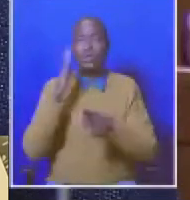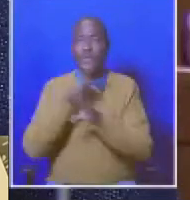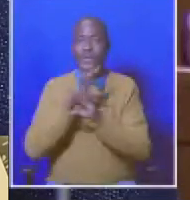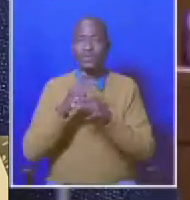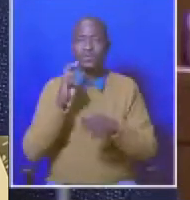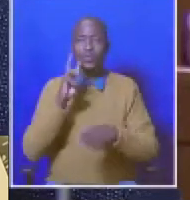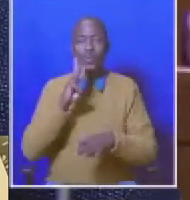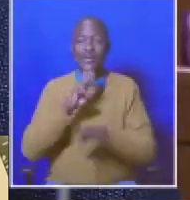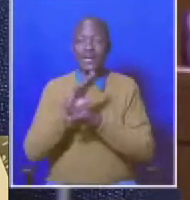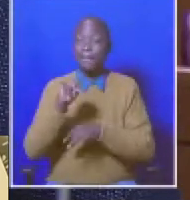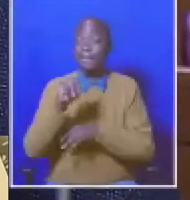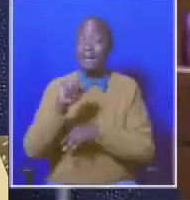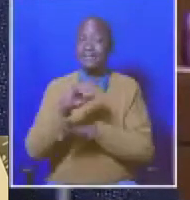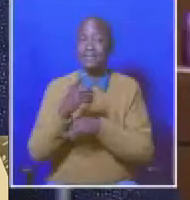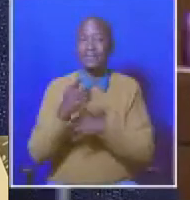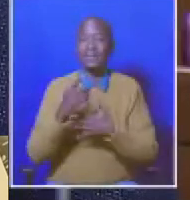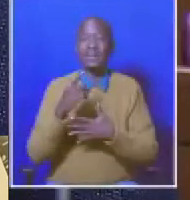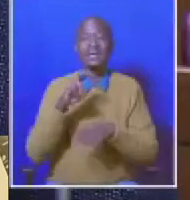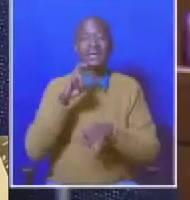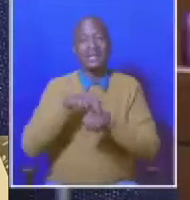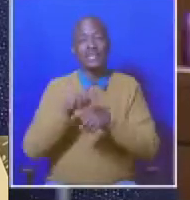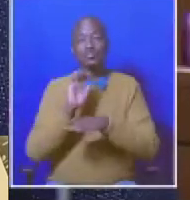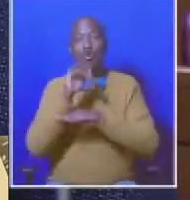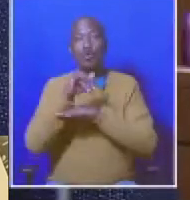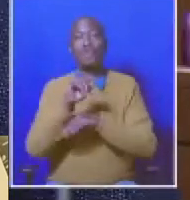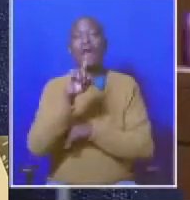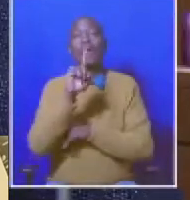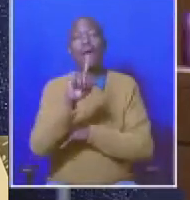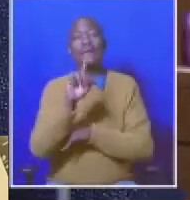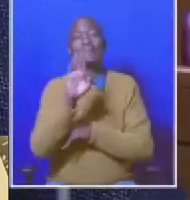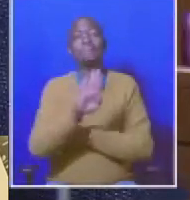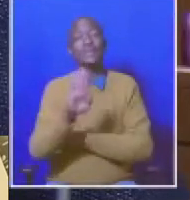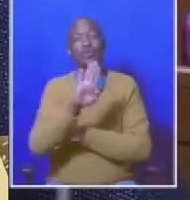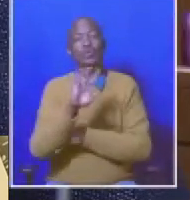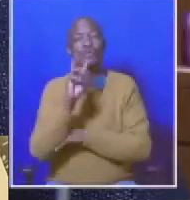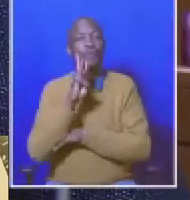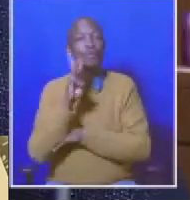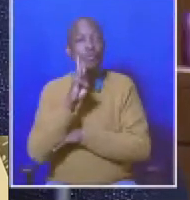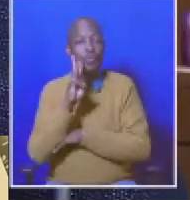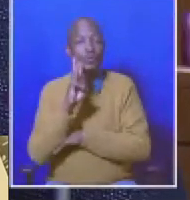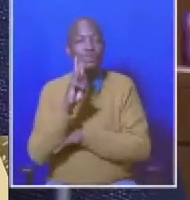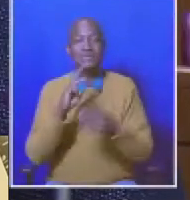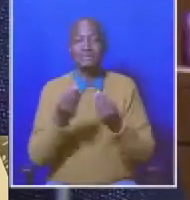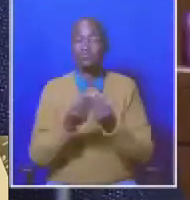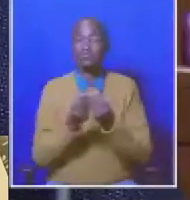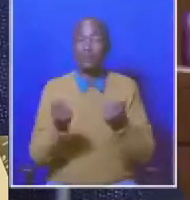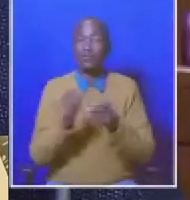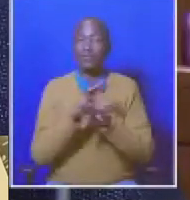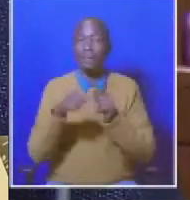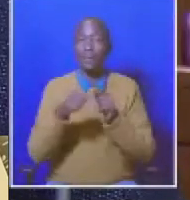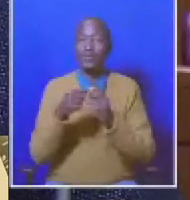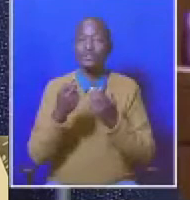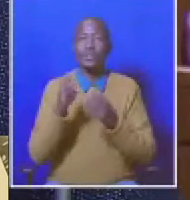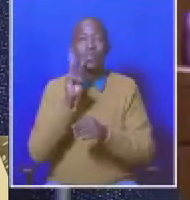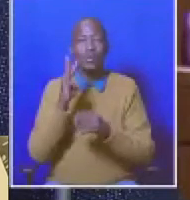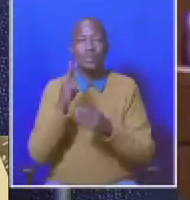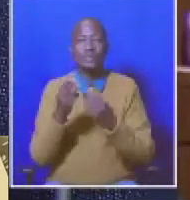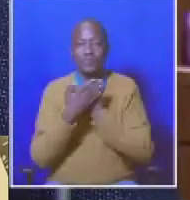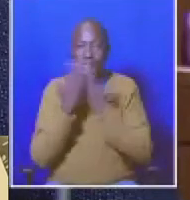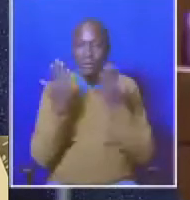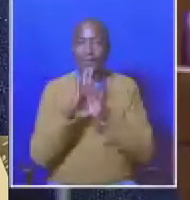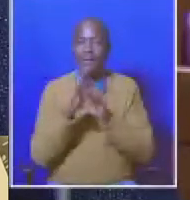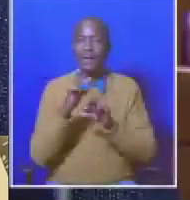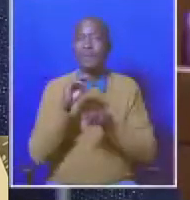alone needs R500 million for water infrastructure to deal with the current water shedding